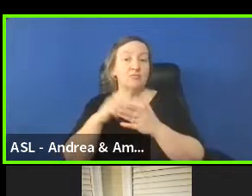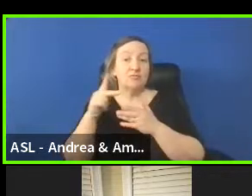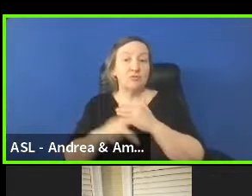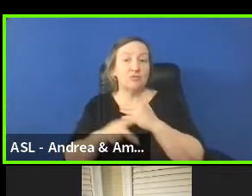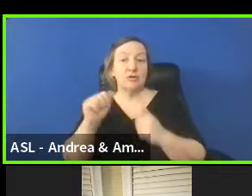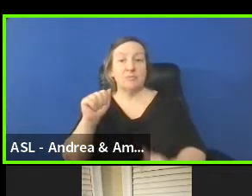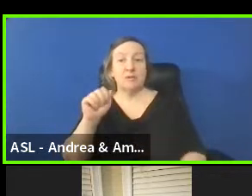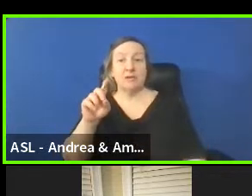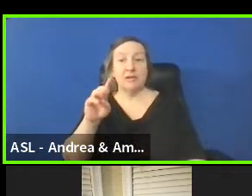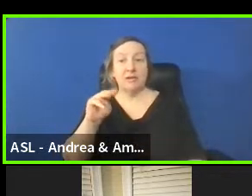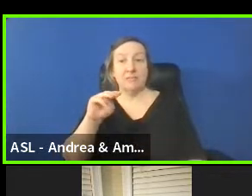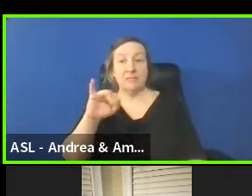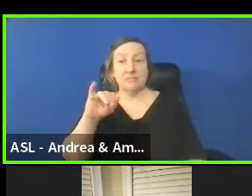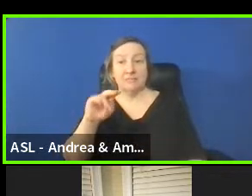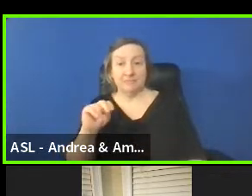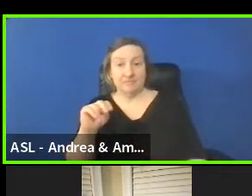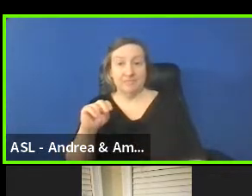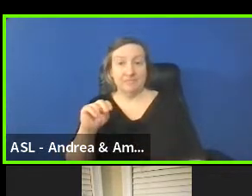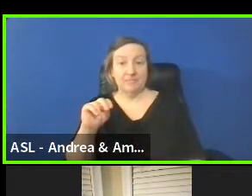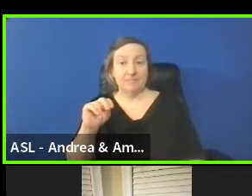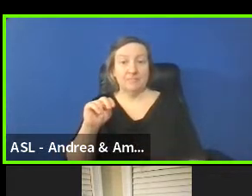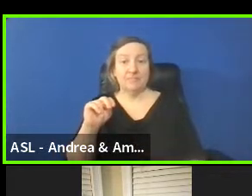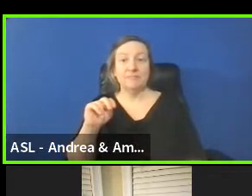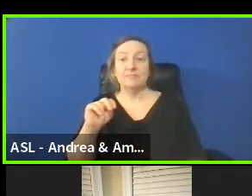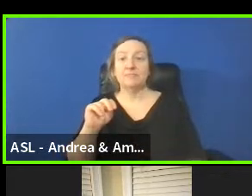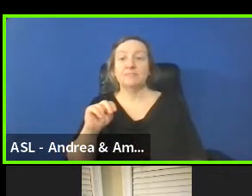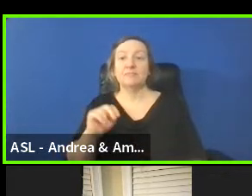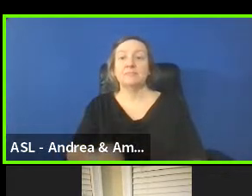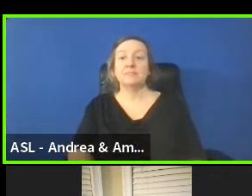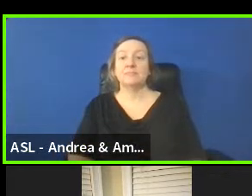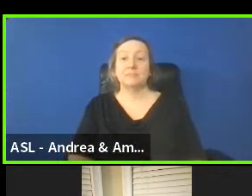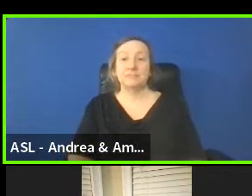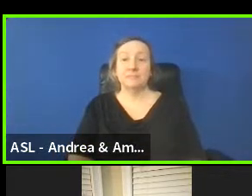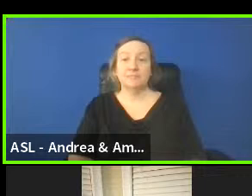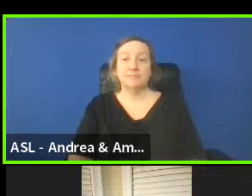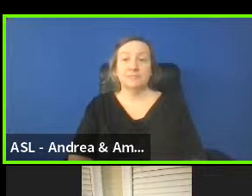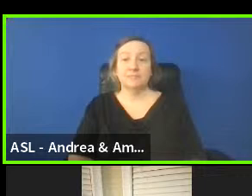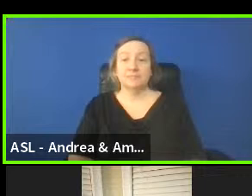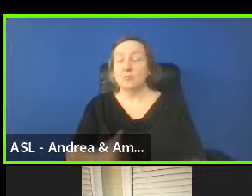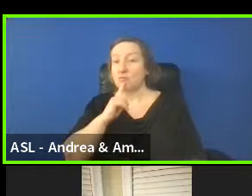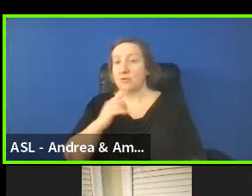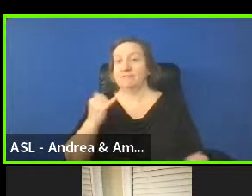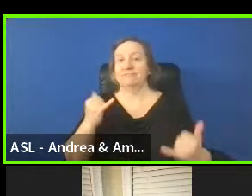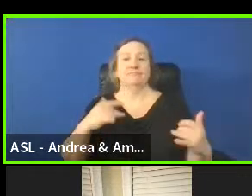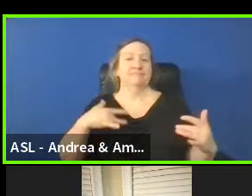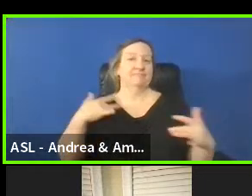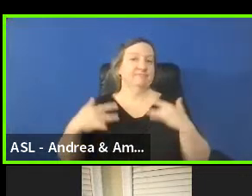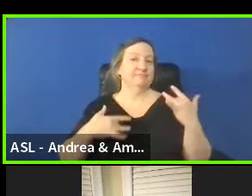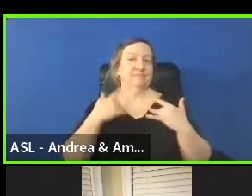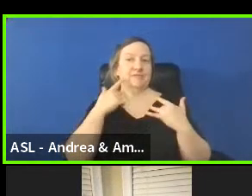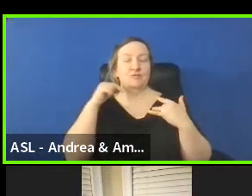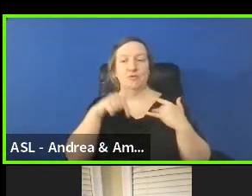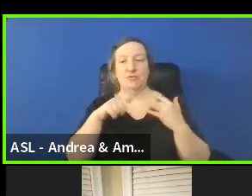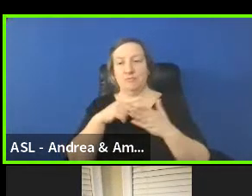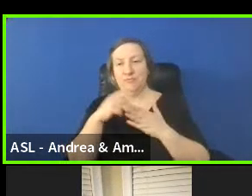administrator. And this is a very exciting time for the